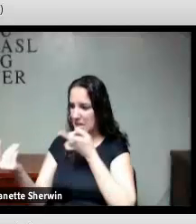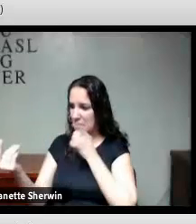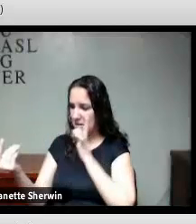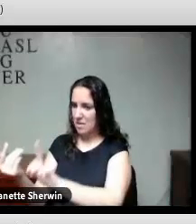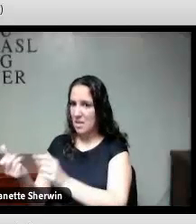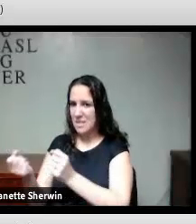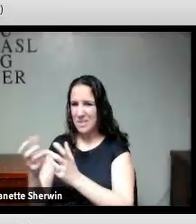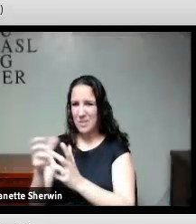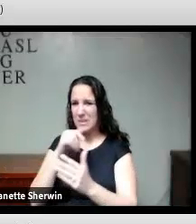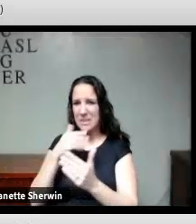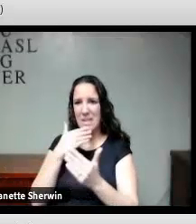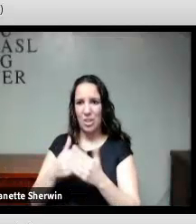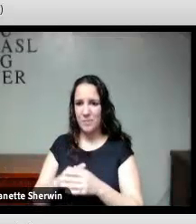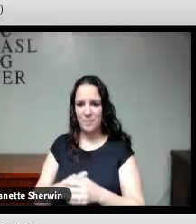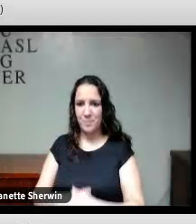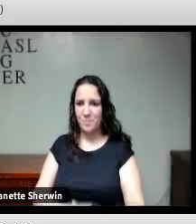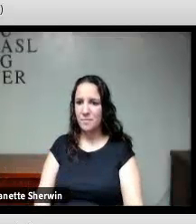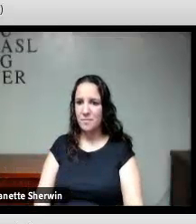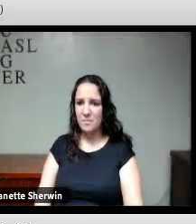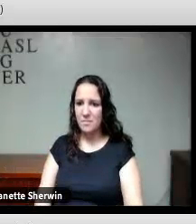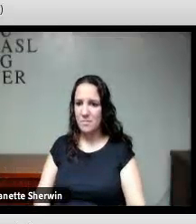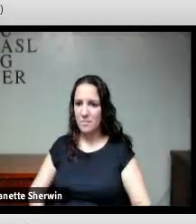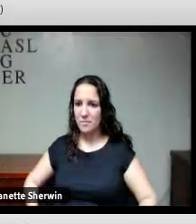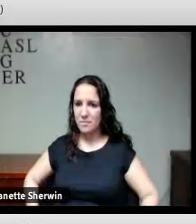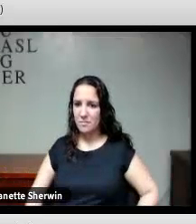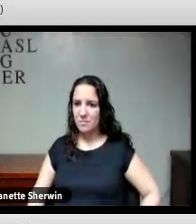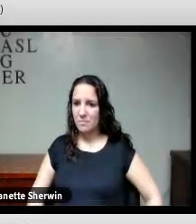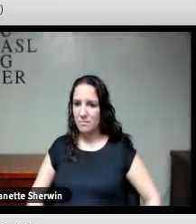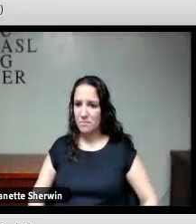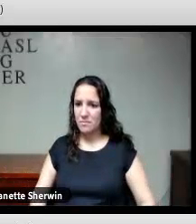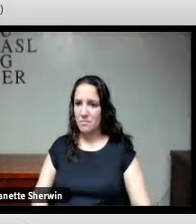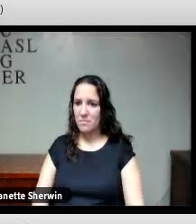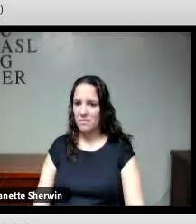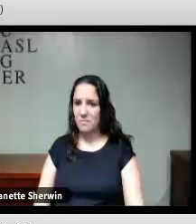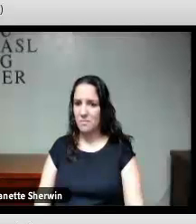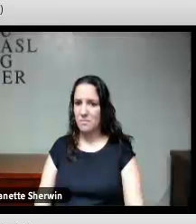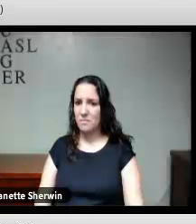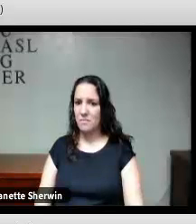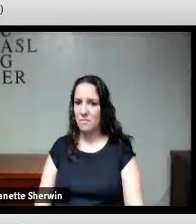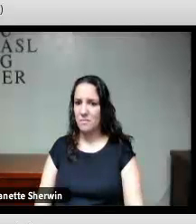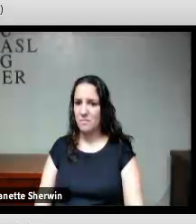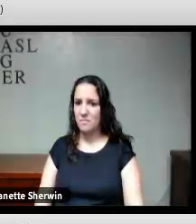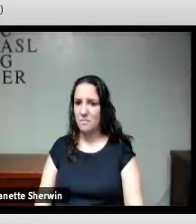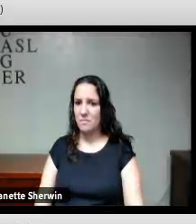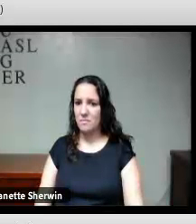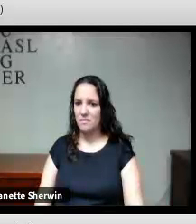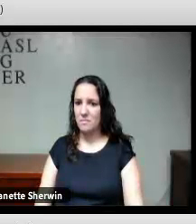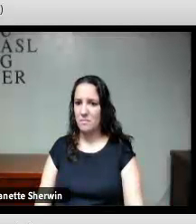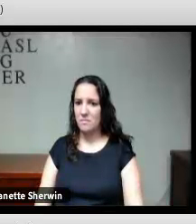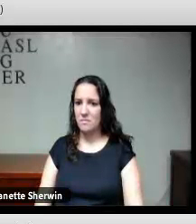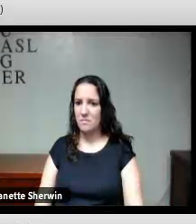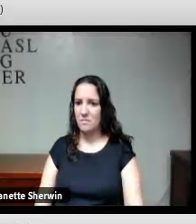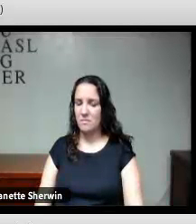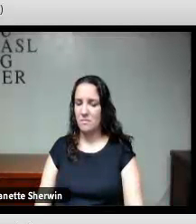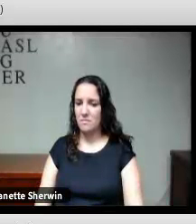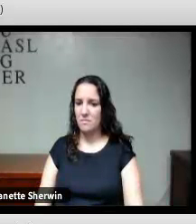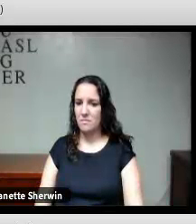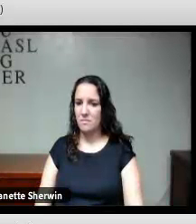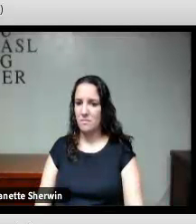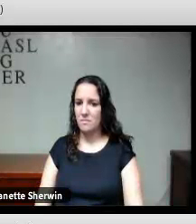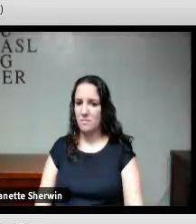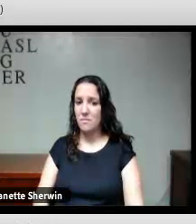feel awkward and I start to feel tense about how you're going to treat me. We're all human. We all want to be valued and appreciated. So if I know you're not valuing and